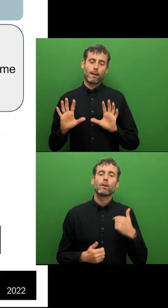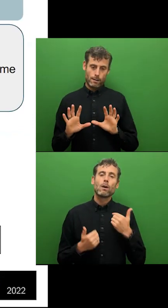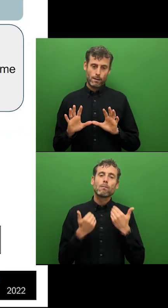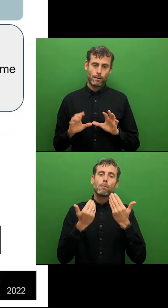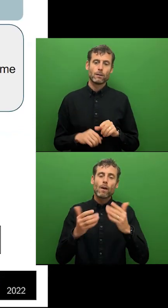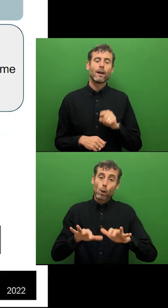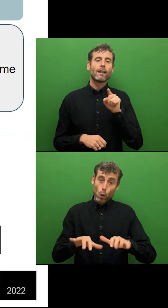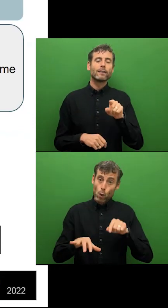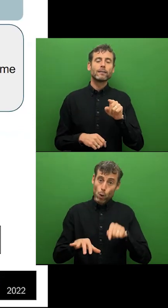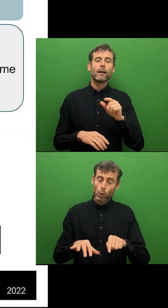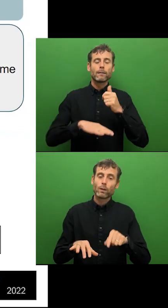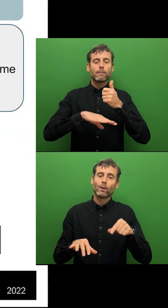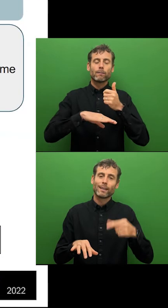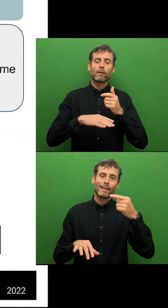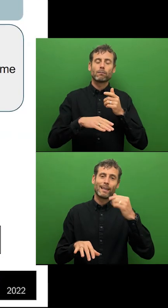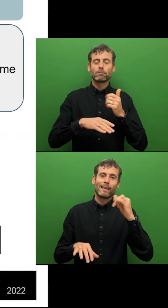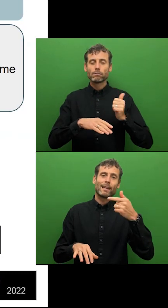this baseline from GitHub.